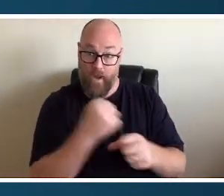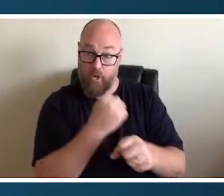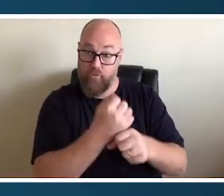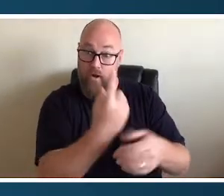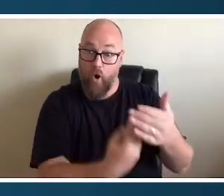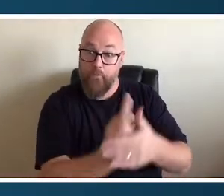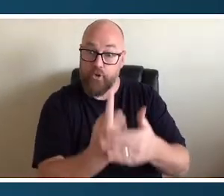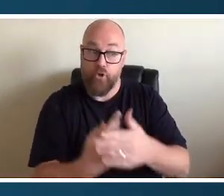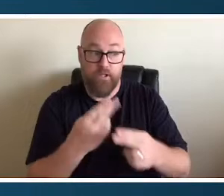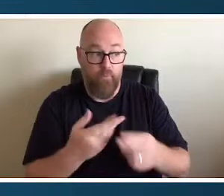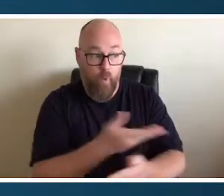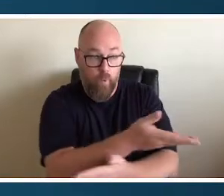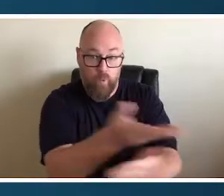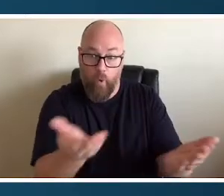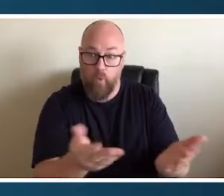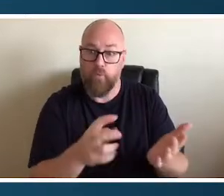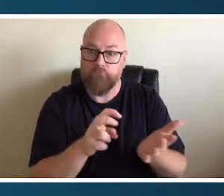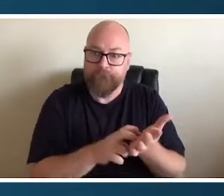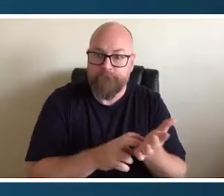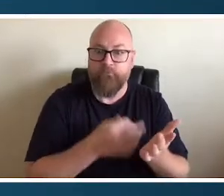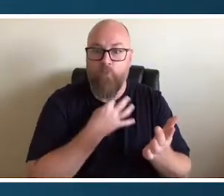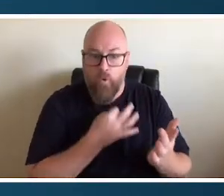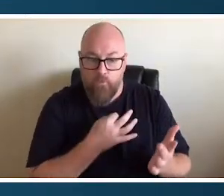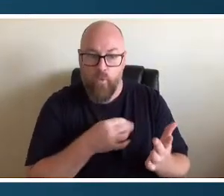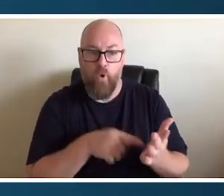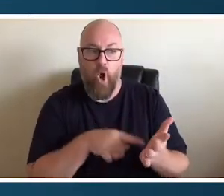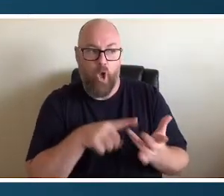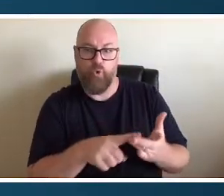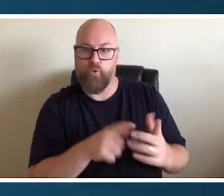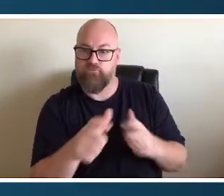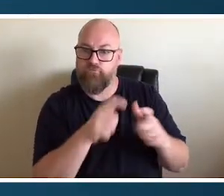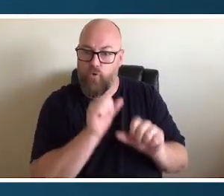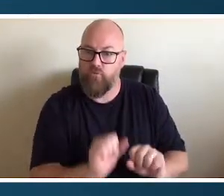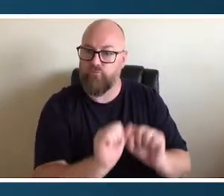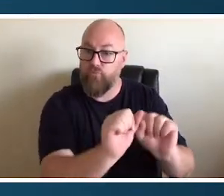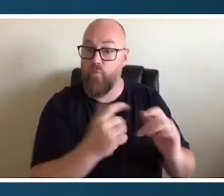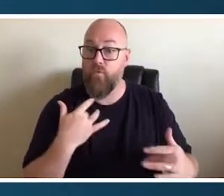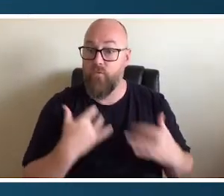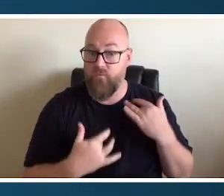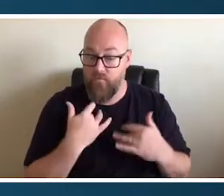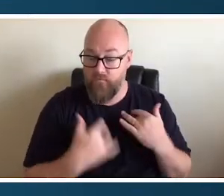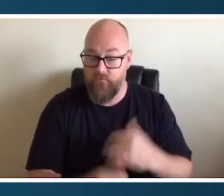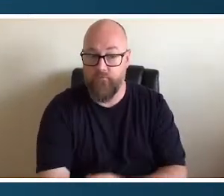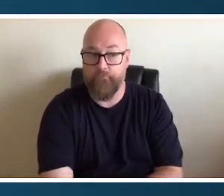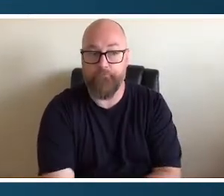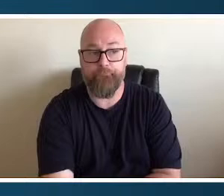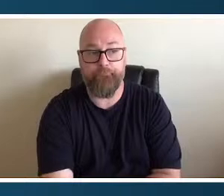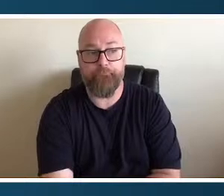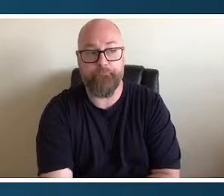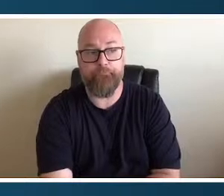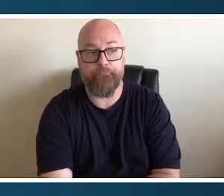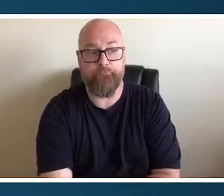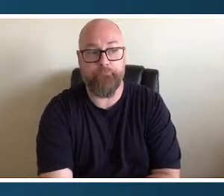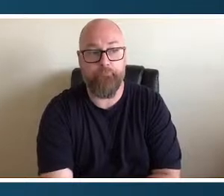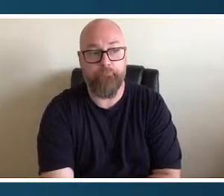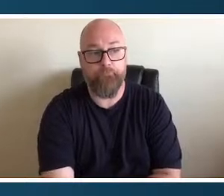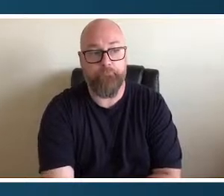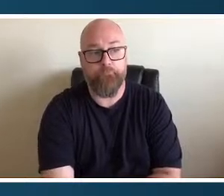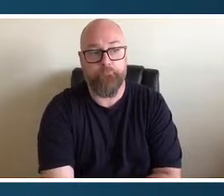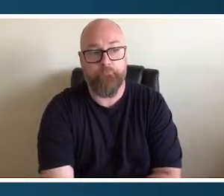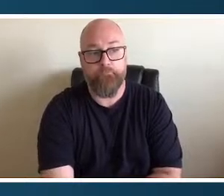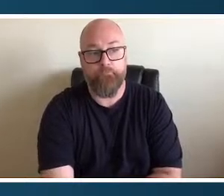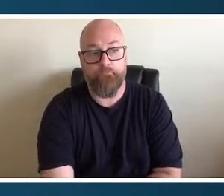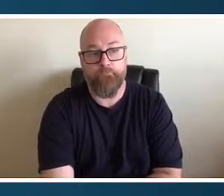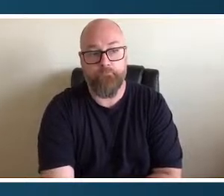to be the architects of their own destiny, regardless of their adversities? Are we truly localizing